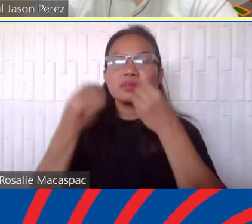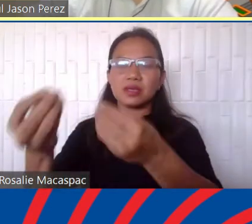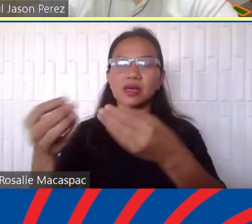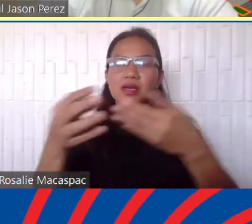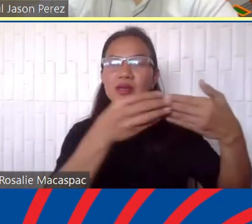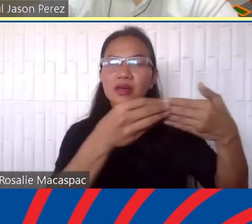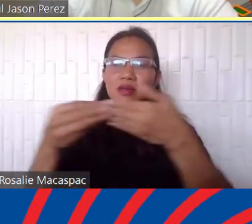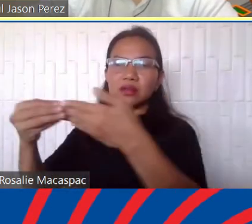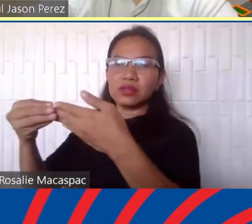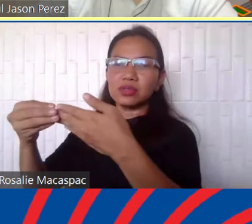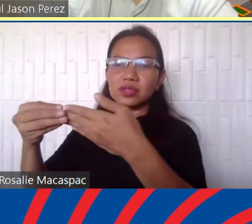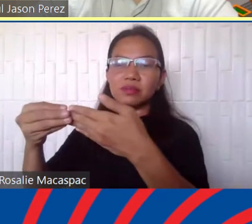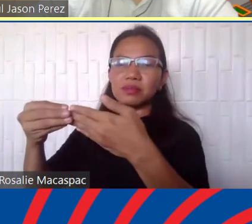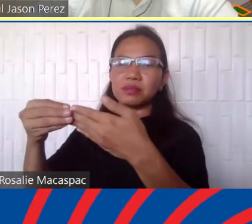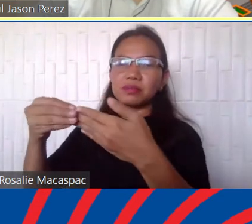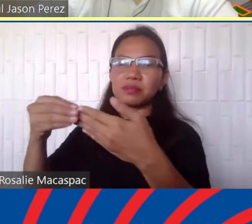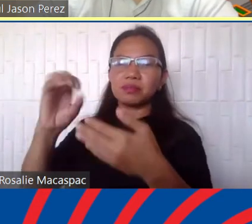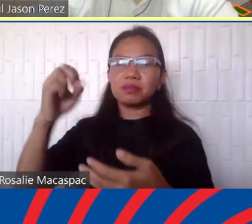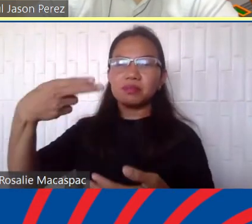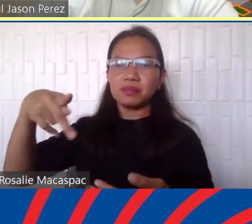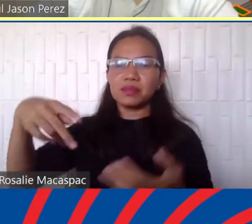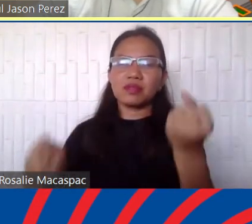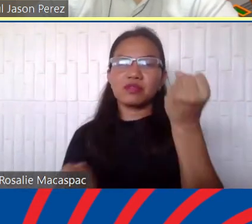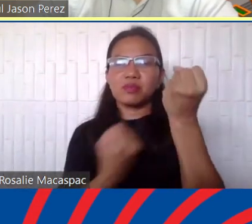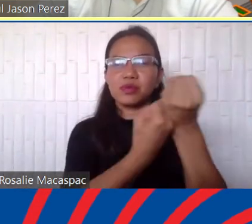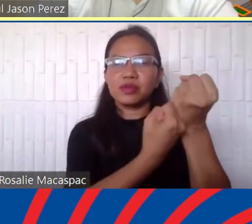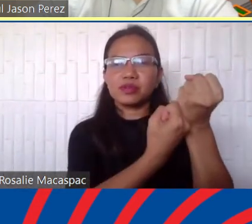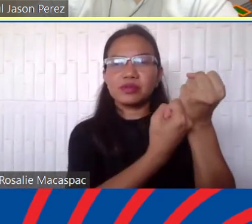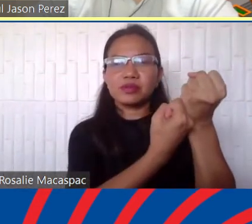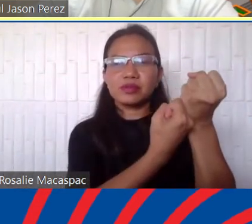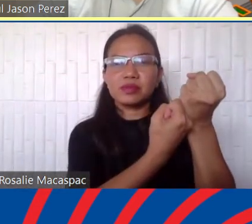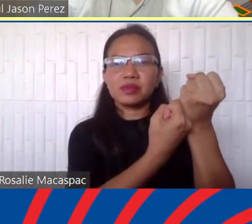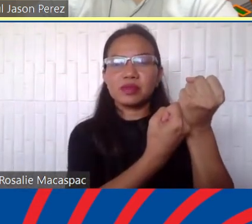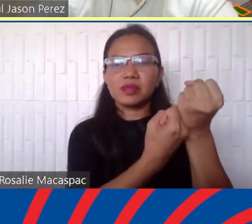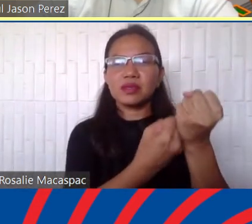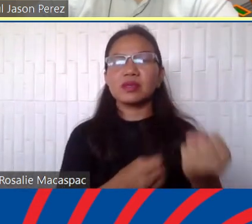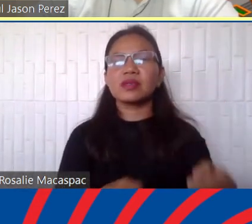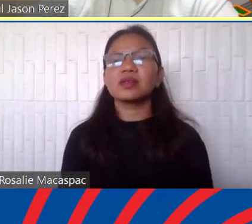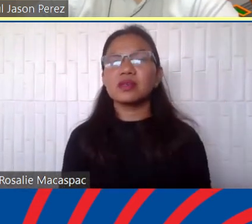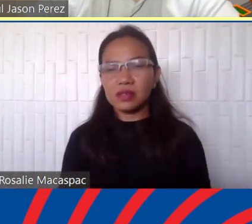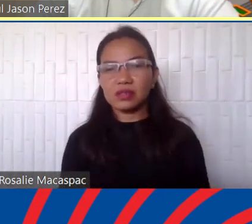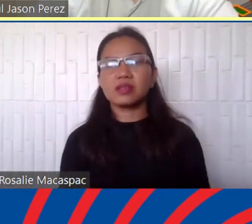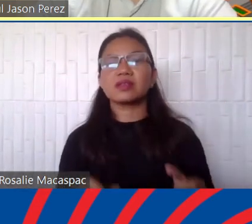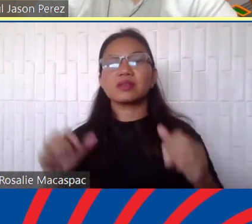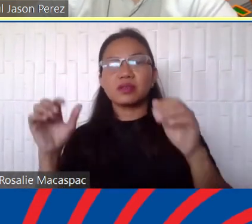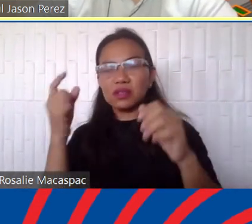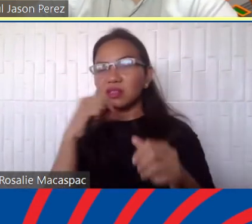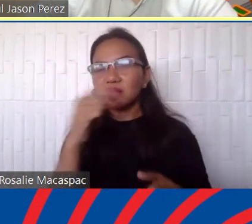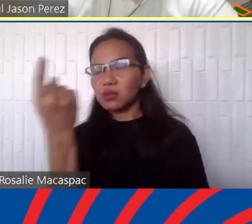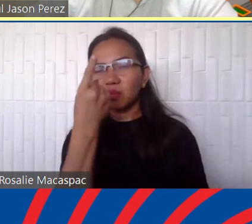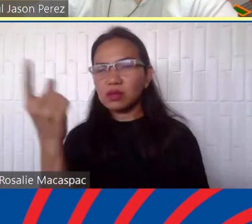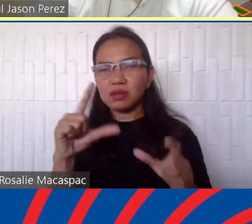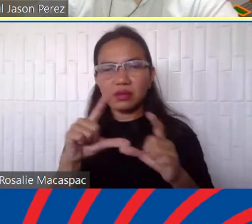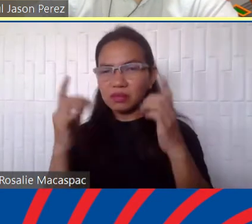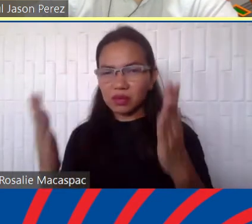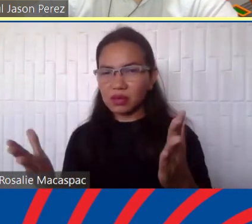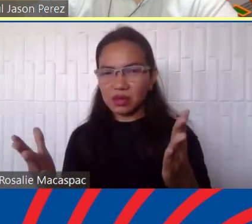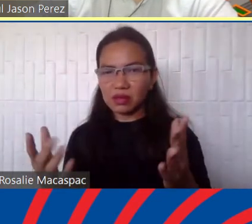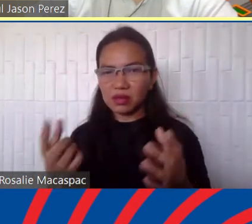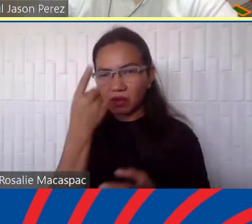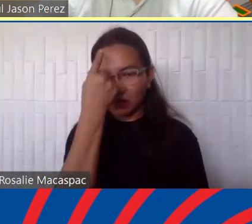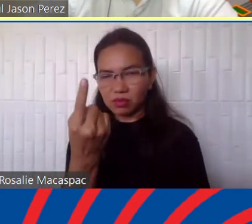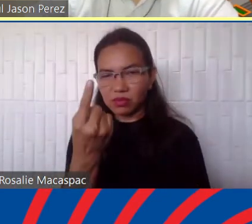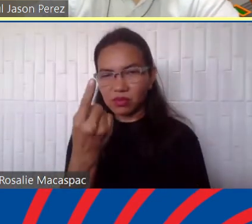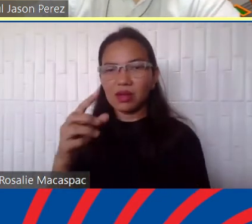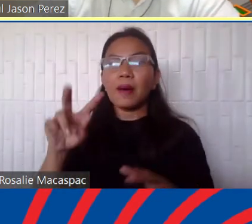and support. This doesn't have to be an endeavor by the library alone. No, you can partner with